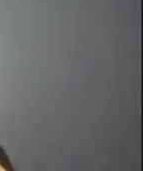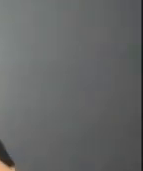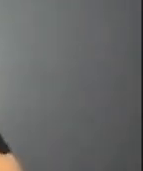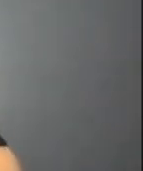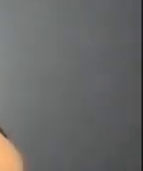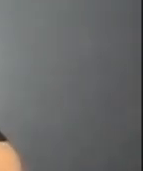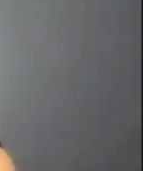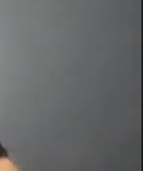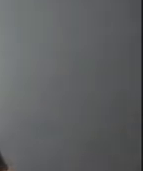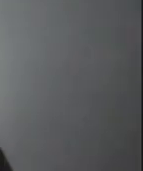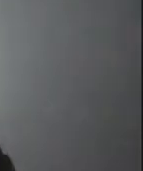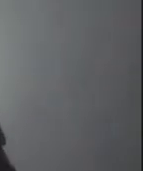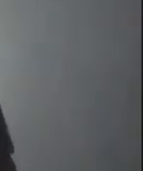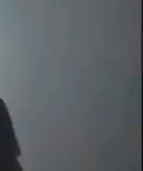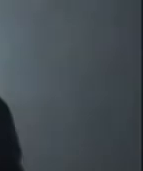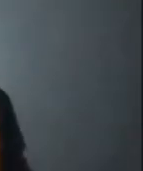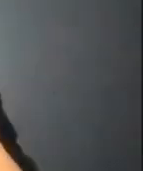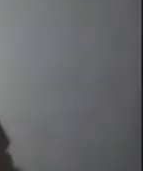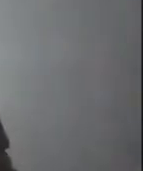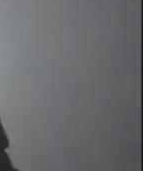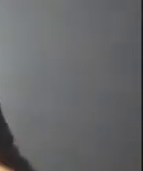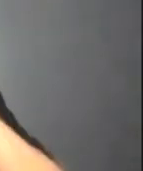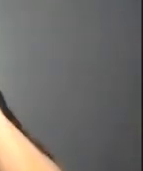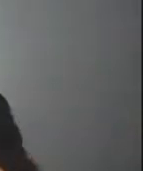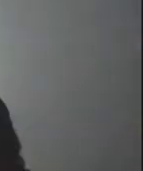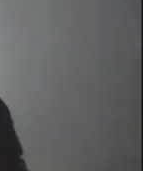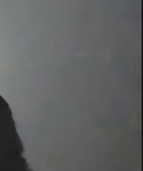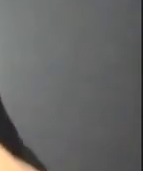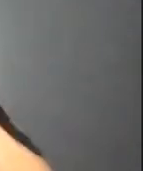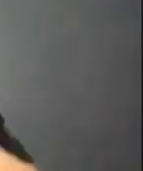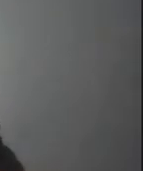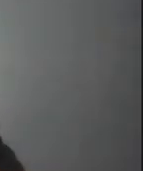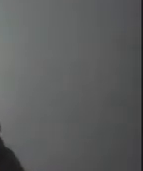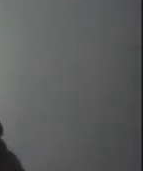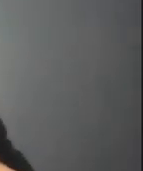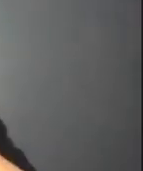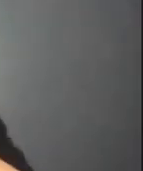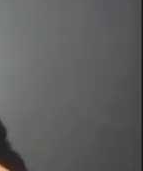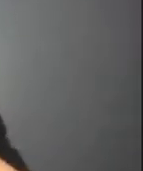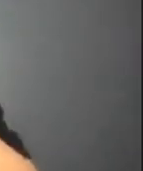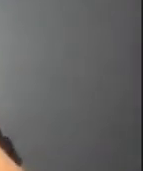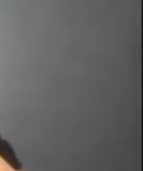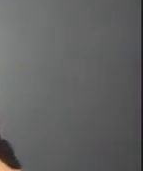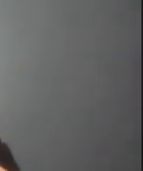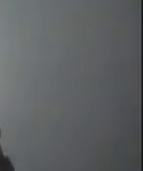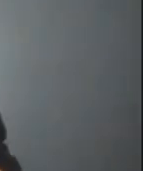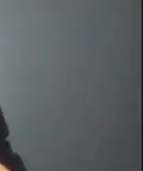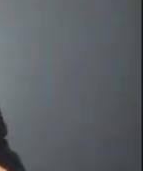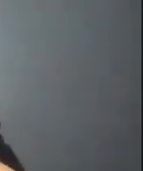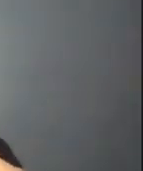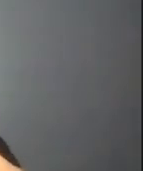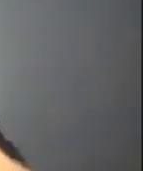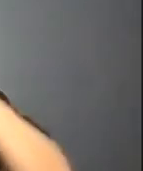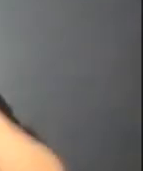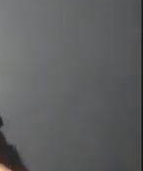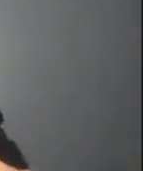module 13 and 14 to look at that in more detail, throughout the course, there are questions on how you build campaigns and how you do